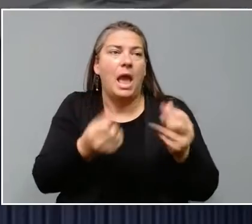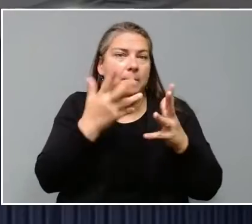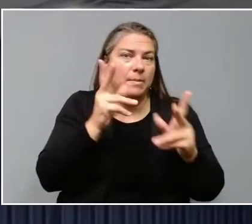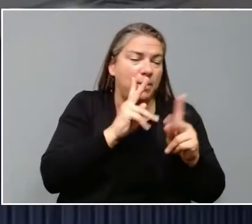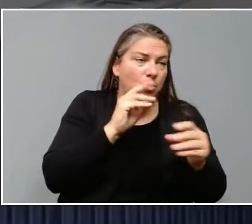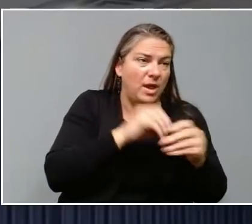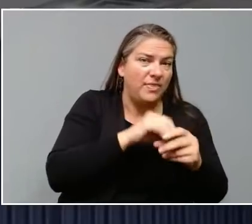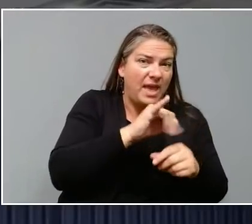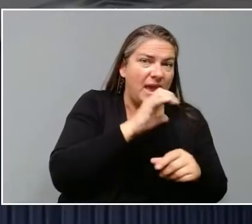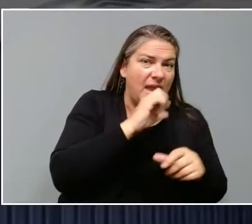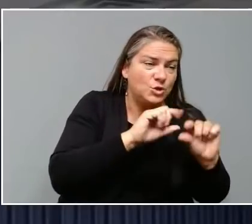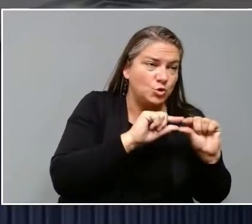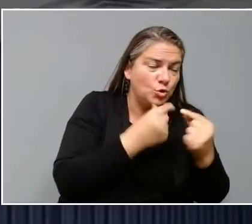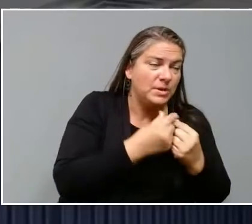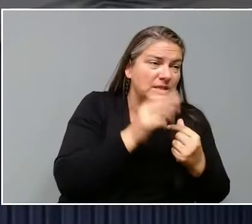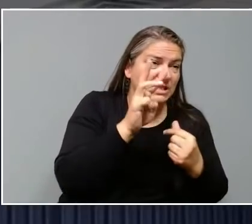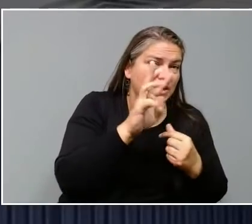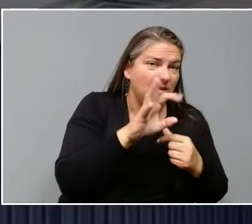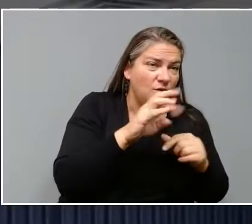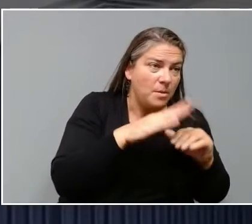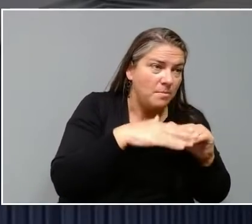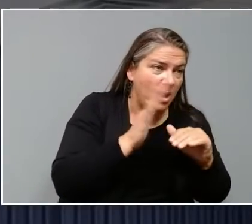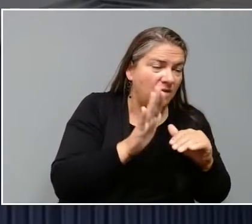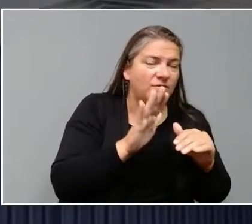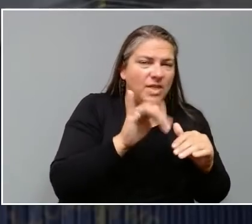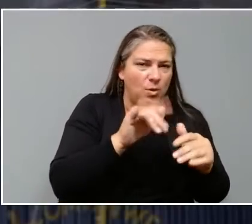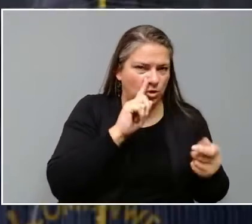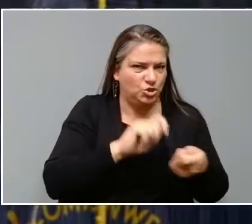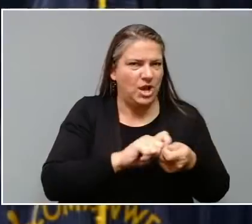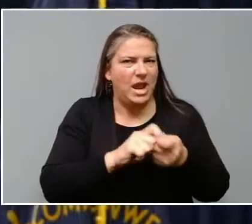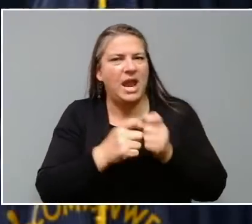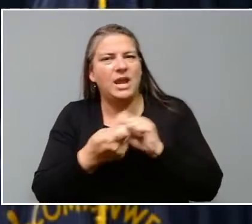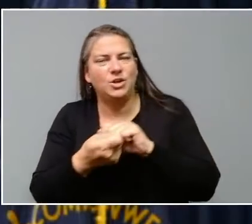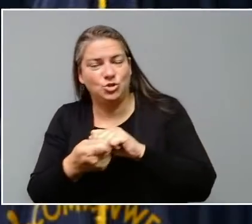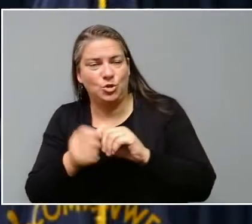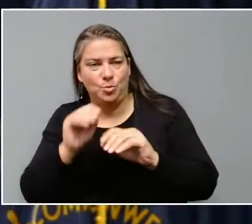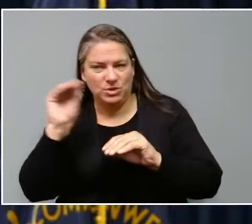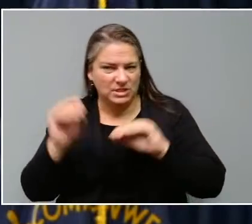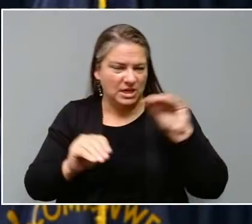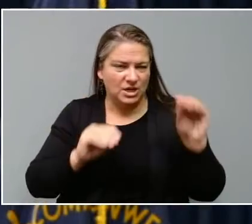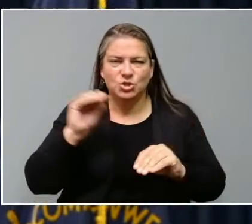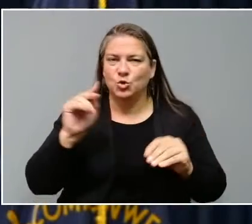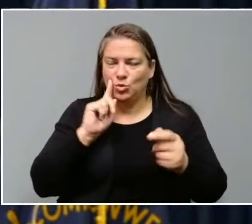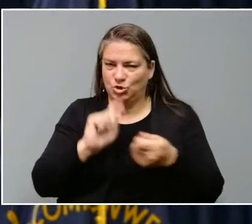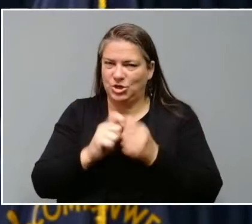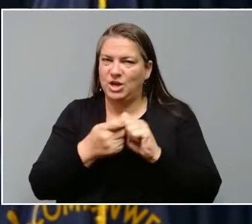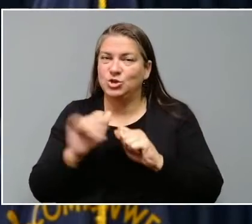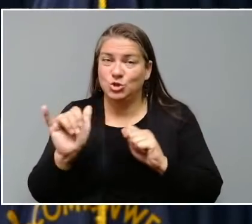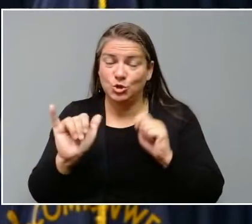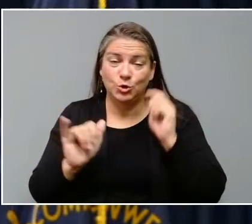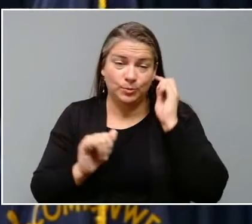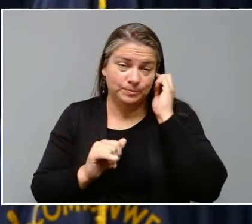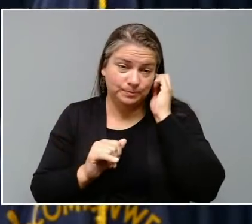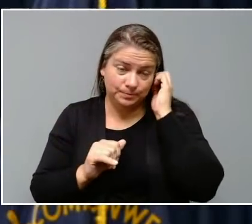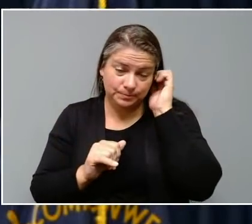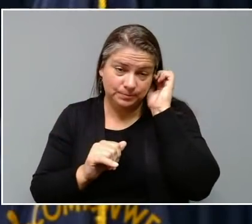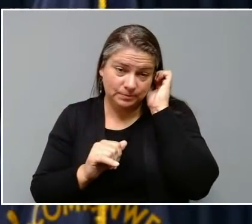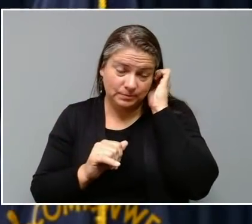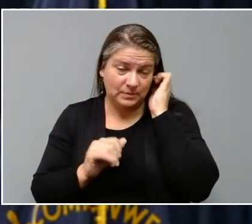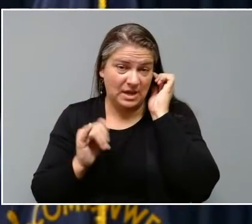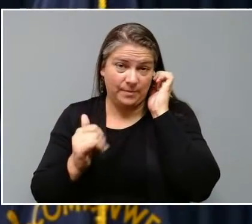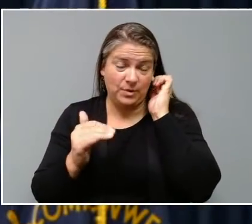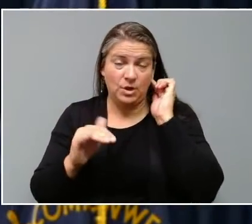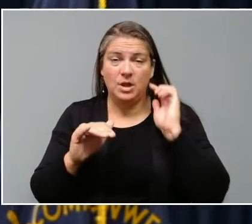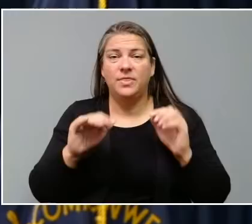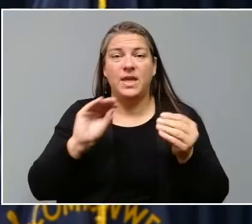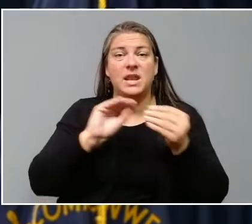groups, 65 and up or others, are going to change. So those percentages are going to change. Now, I would generally say the numerator, which is the